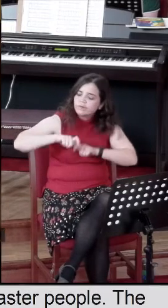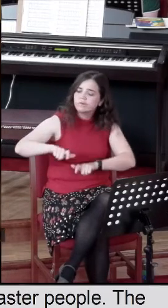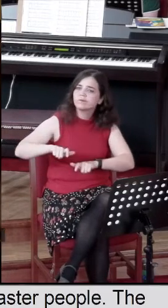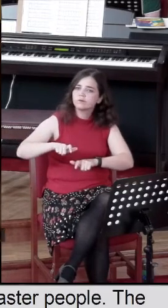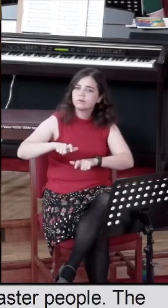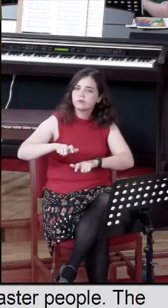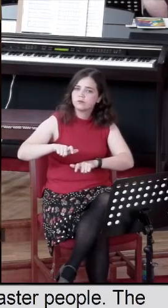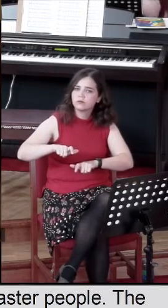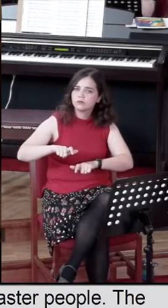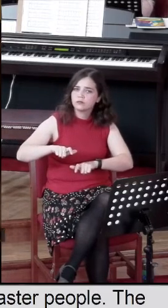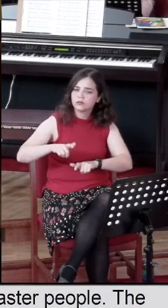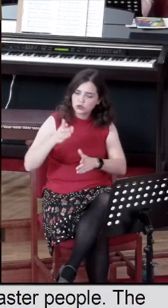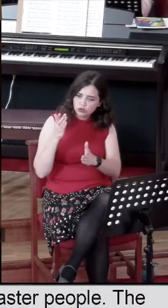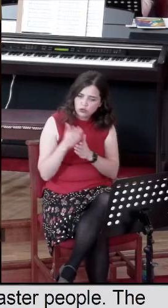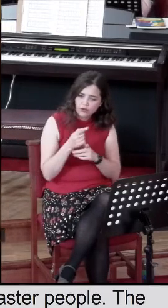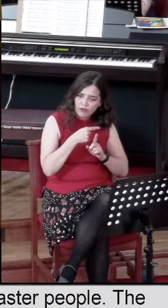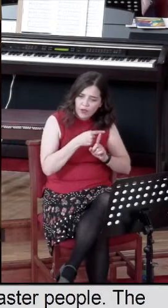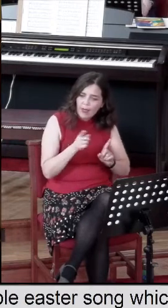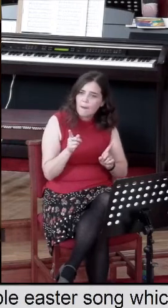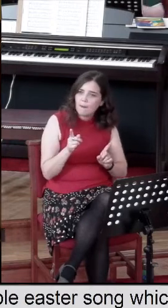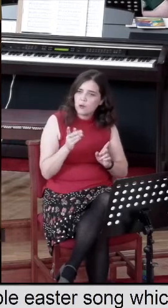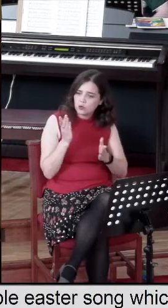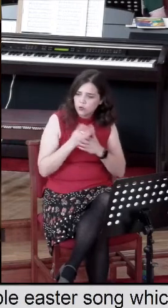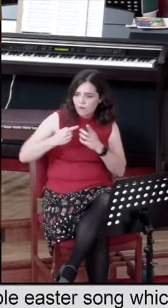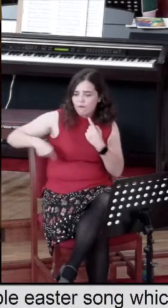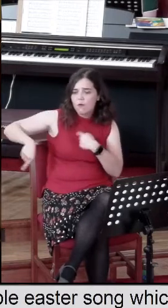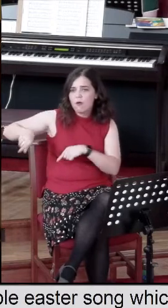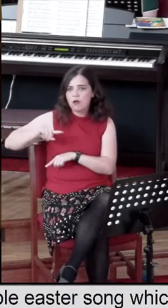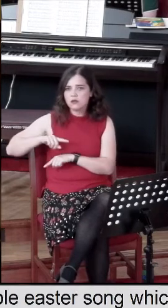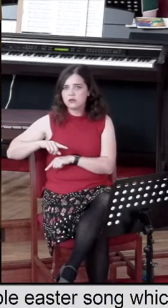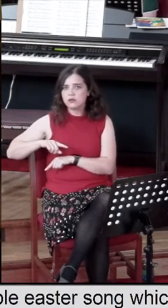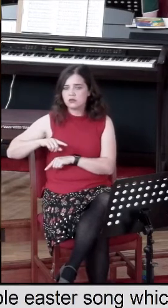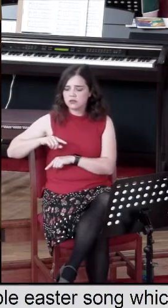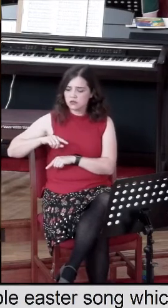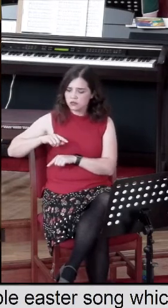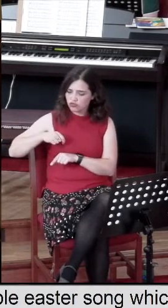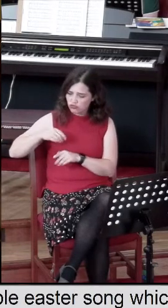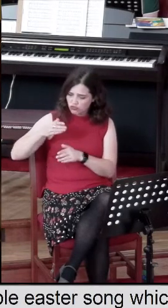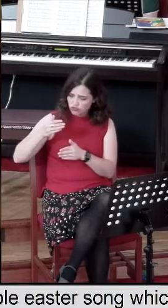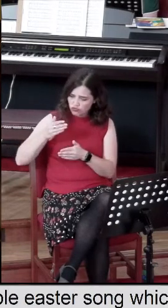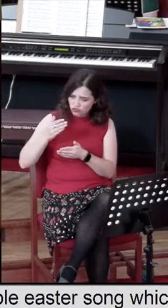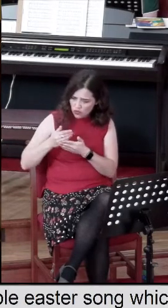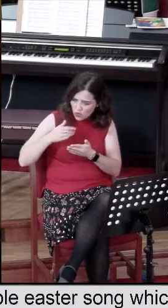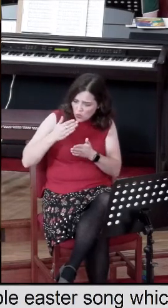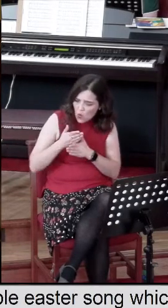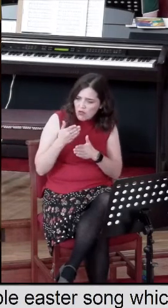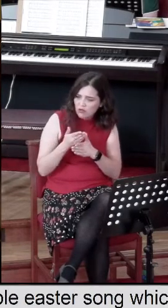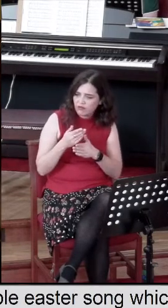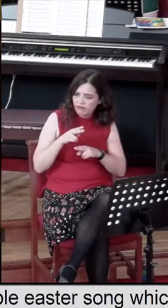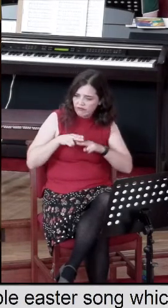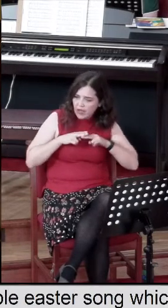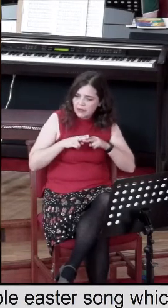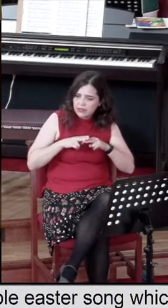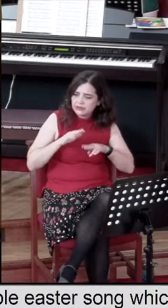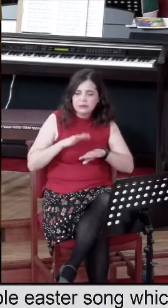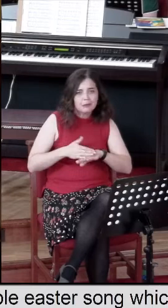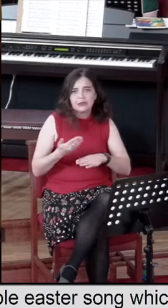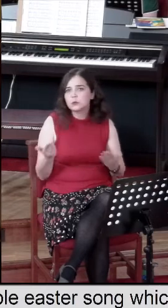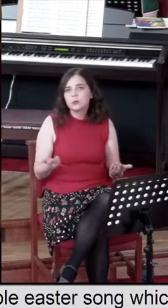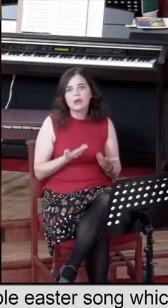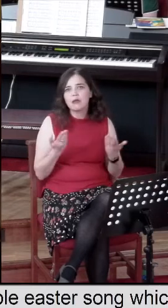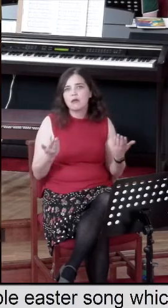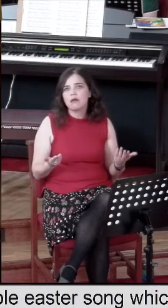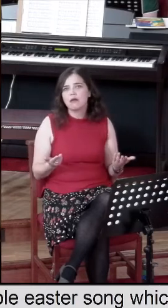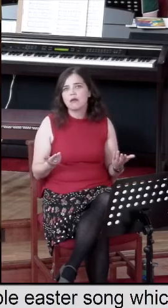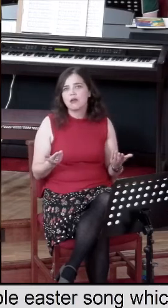what. And that's as true for them as it is for you in your work, in your family, wherever it is.